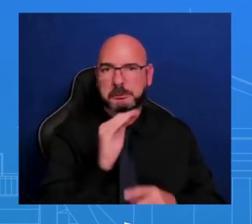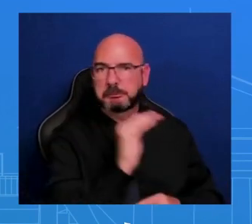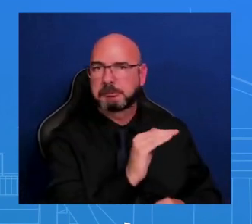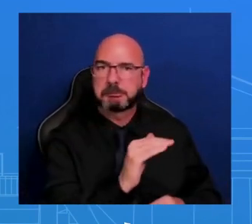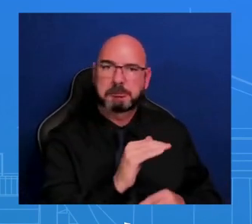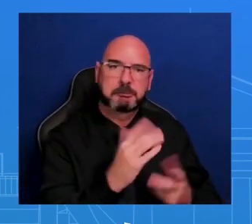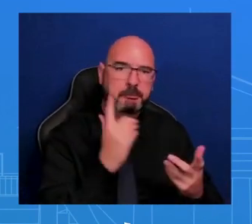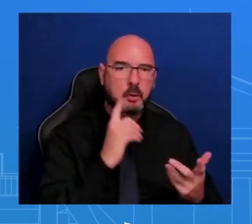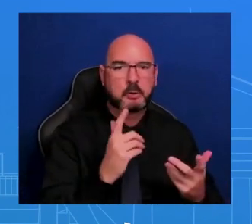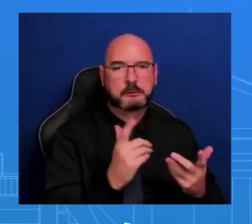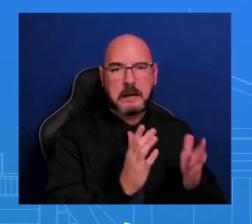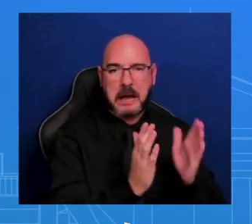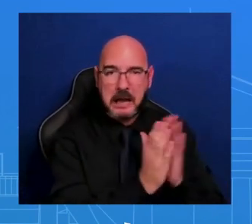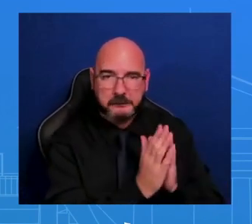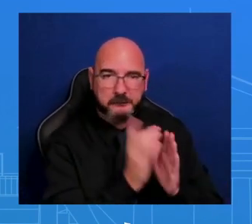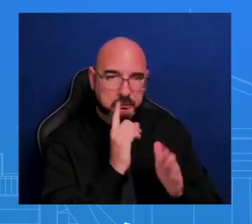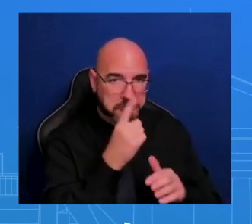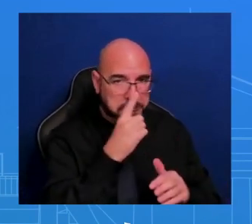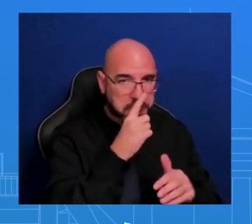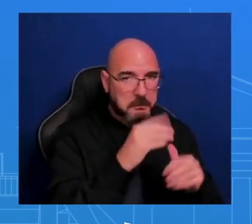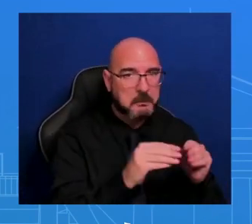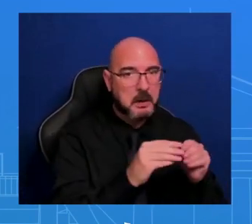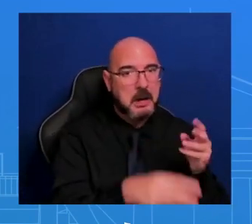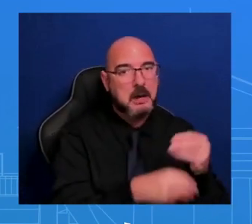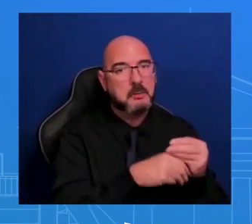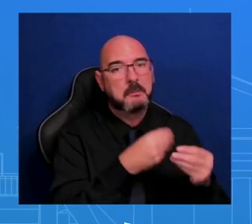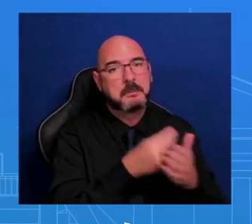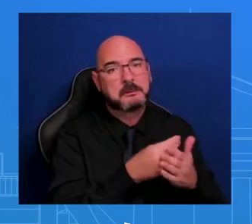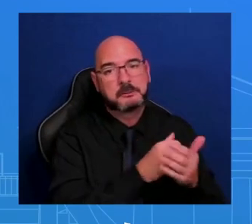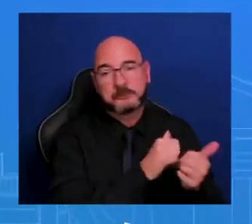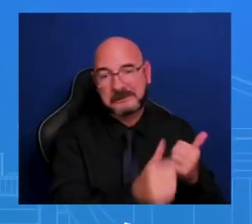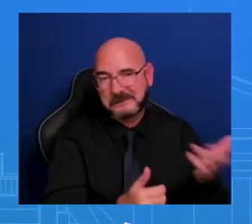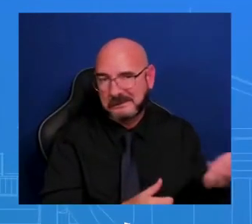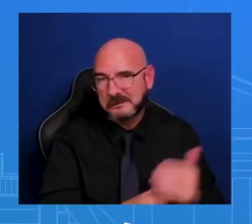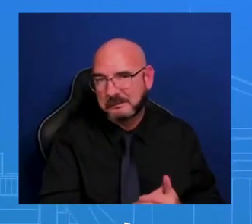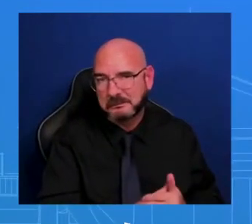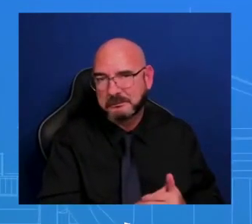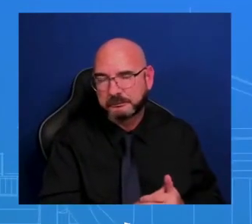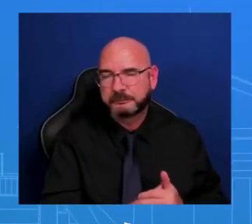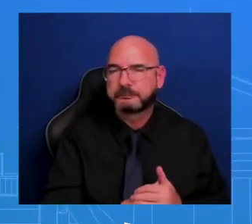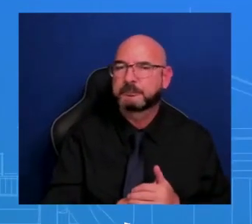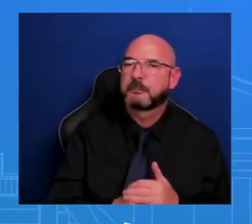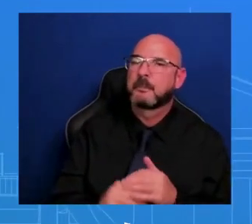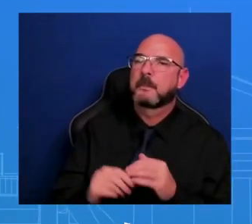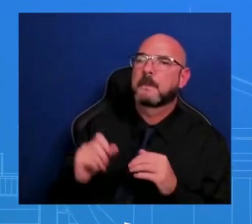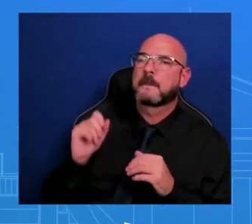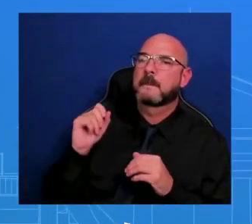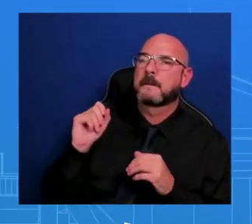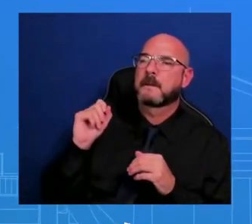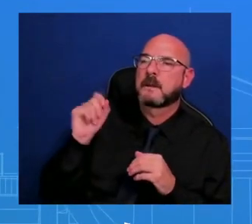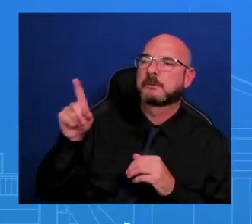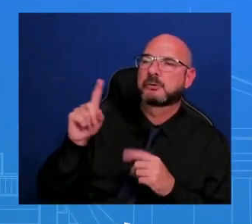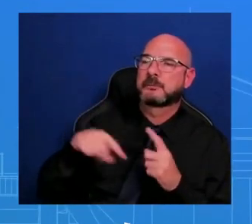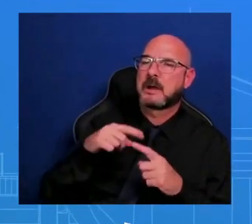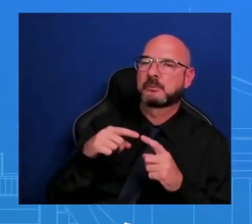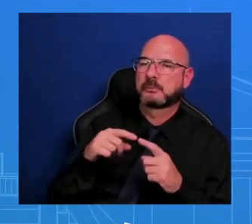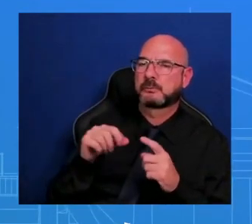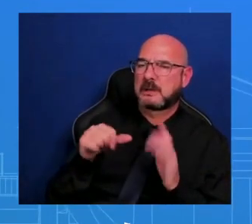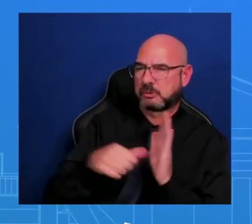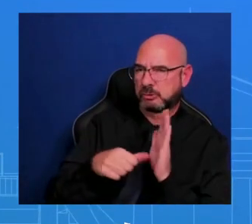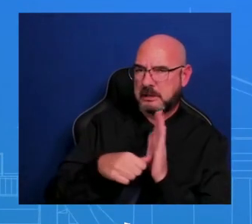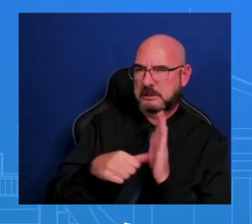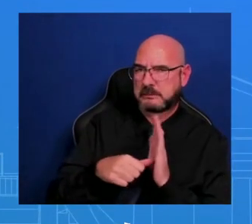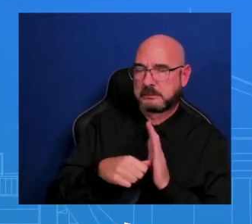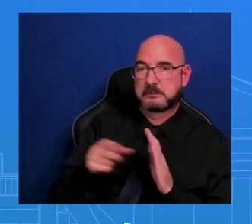about current energy prices and Iran, if I could. So Iran makes 70% of its revenue from oil. It's doubled that